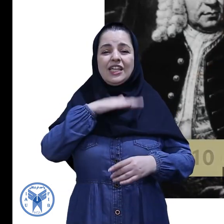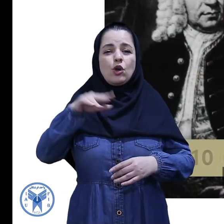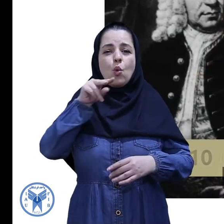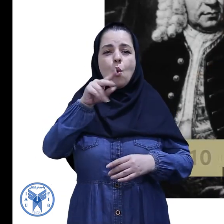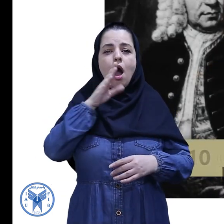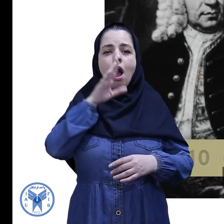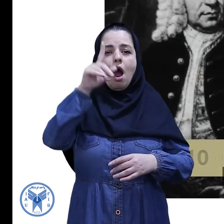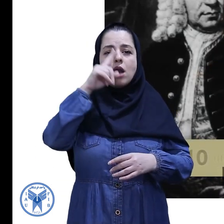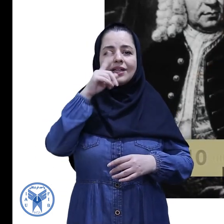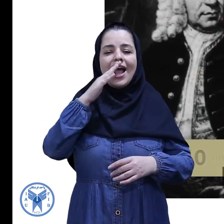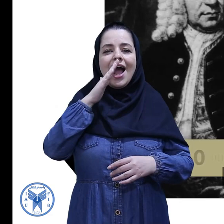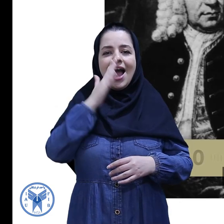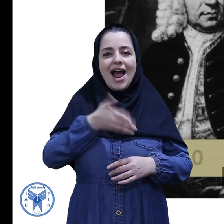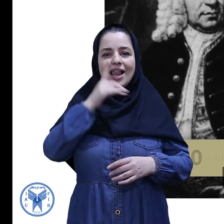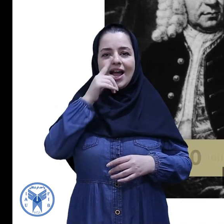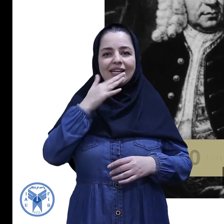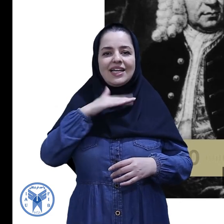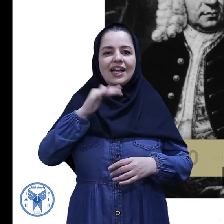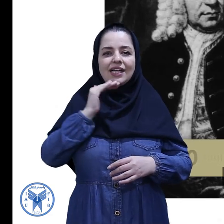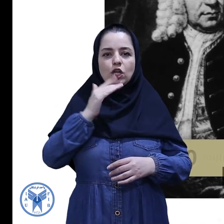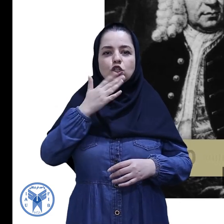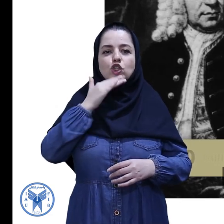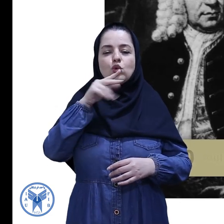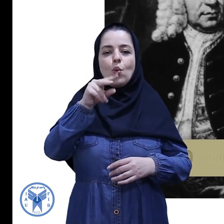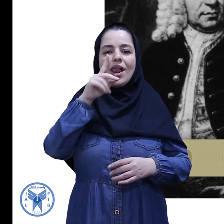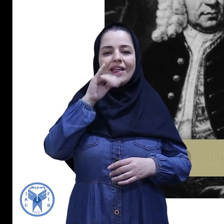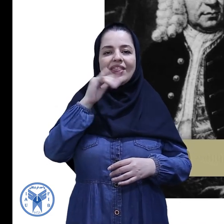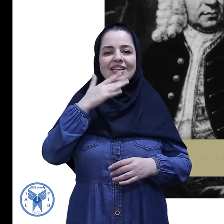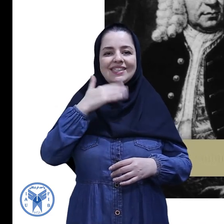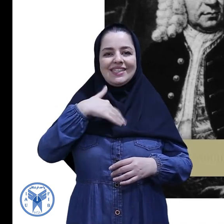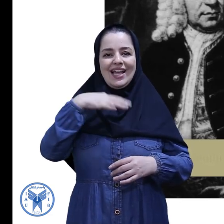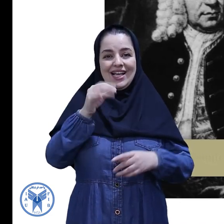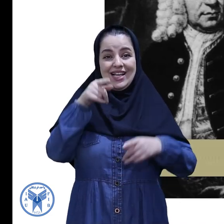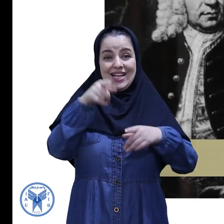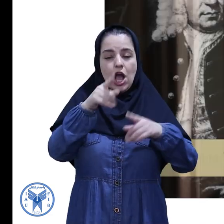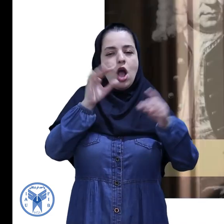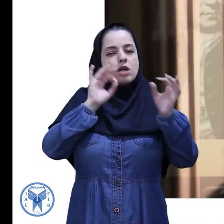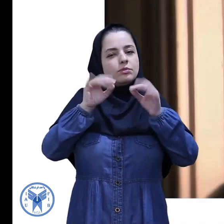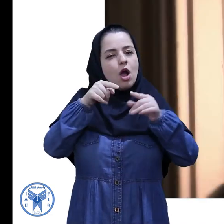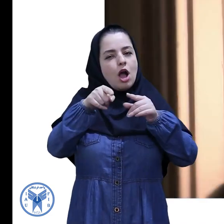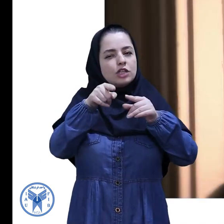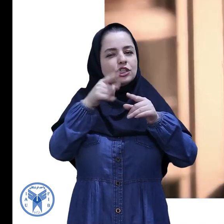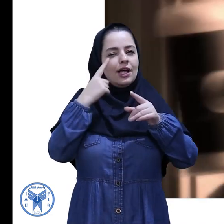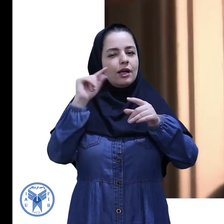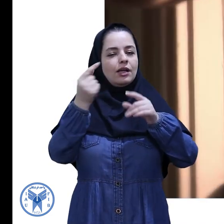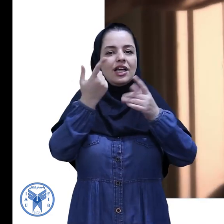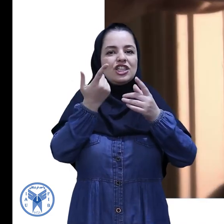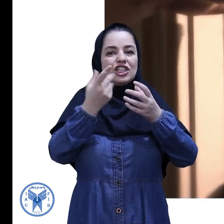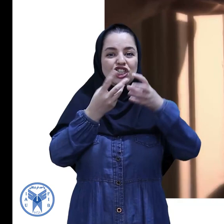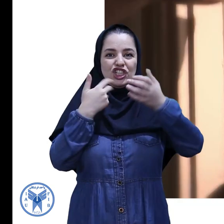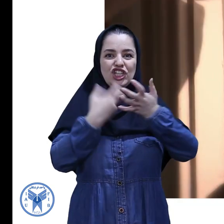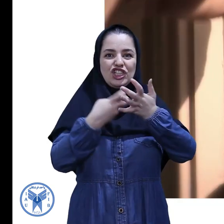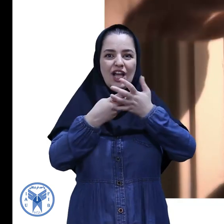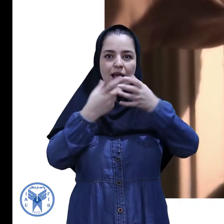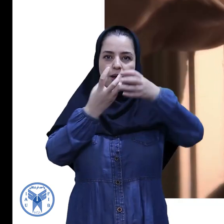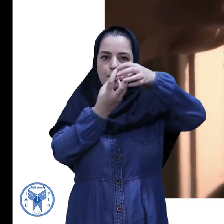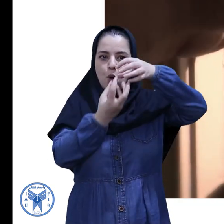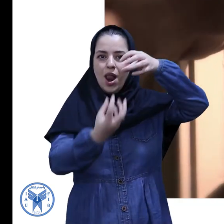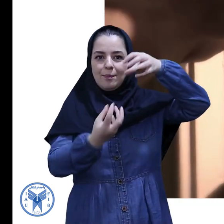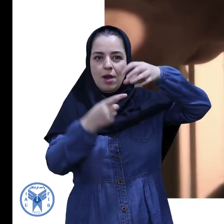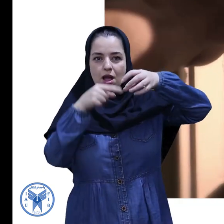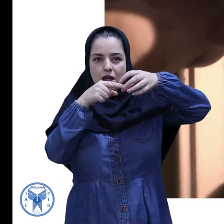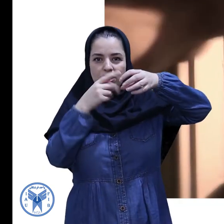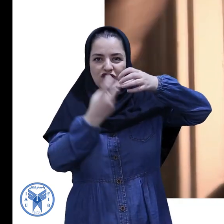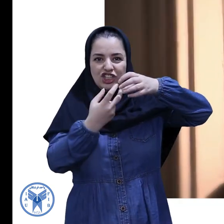Johann Heinrich Schulze is a German professor. And in the case of Schulze's experiment, what you have is a